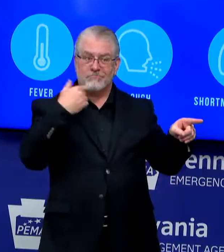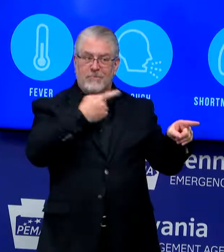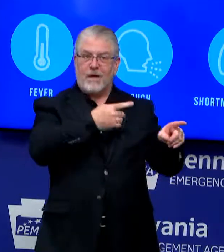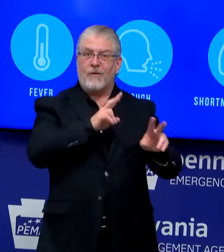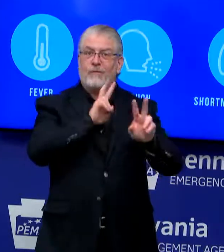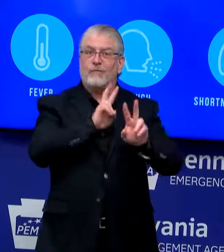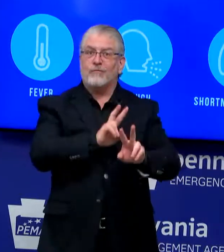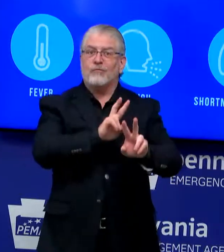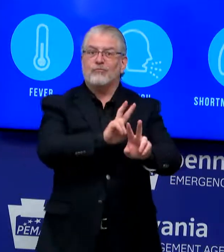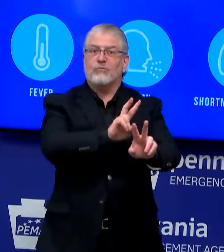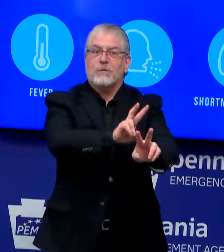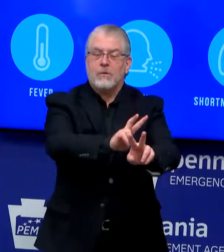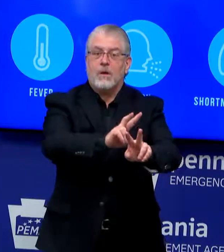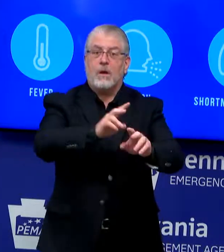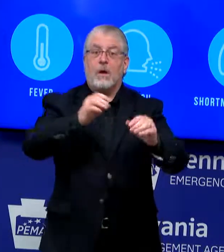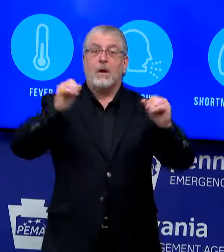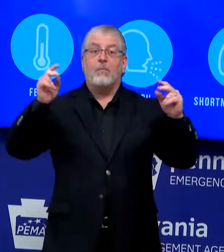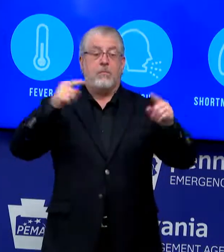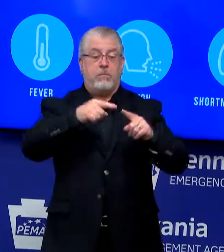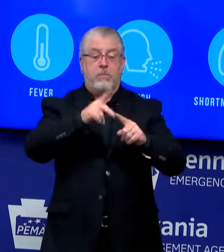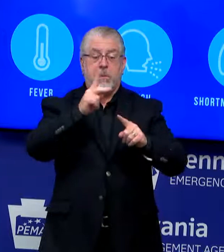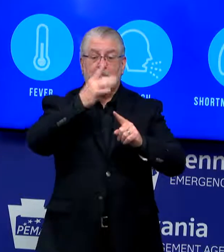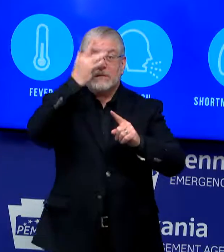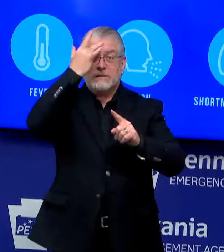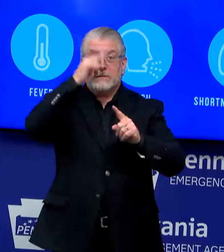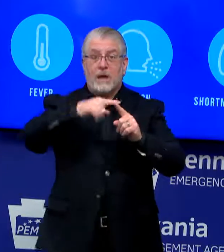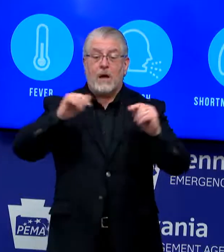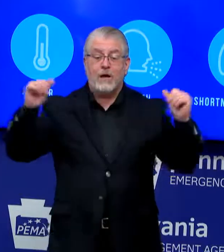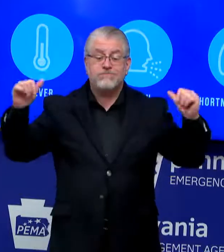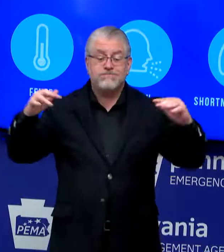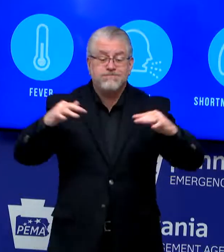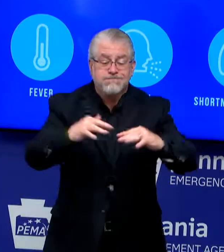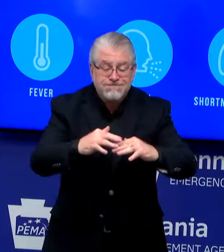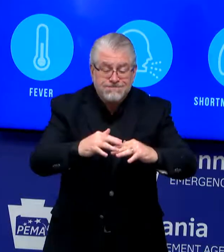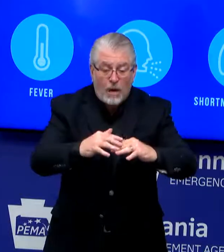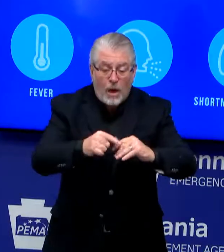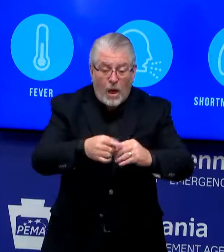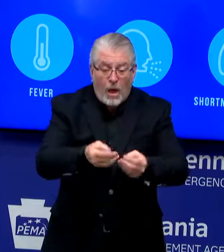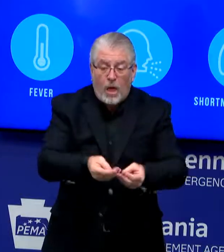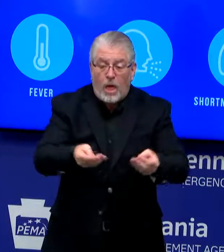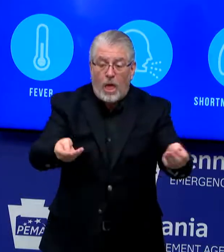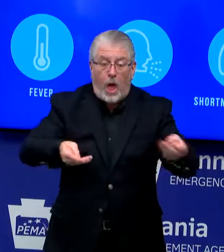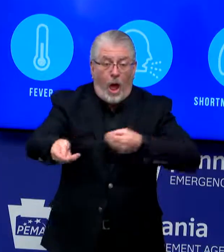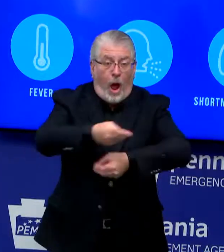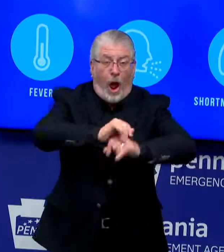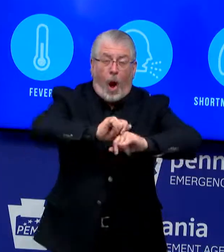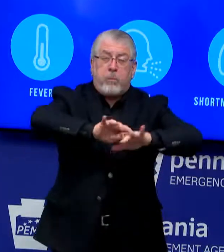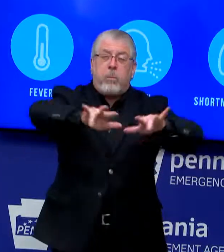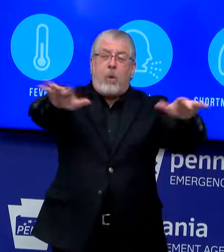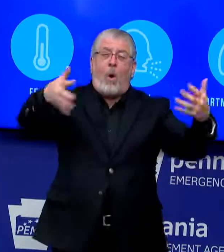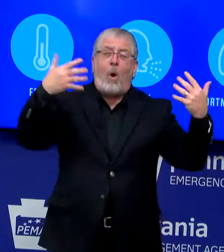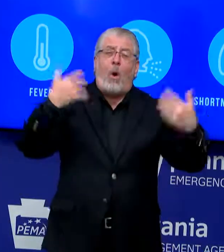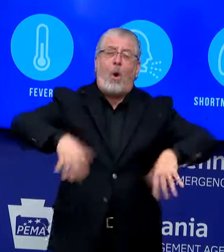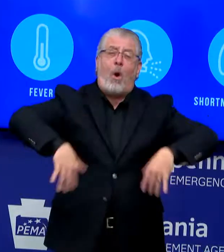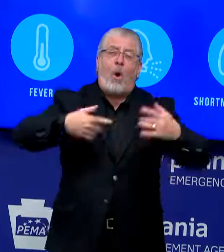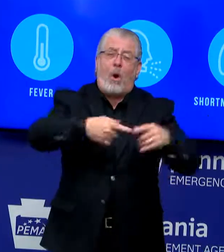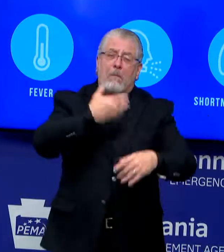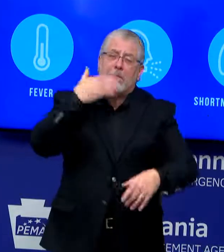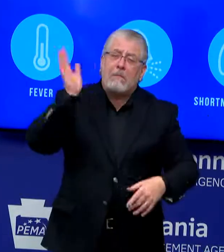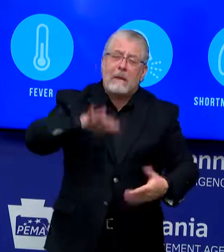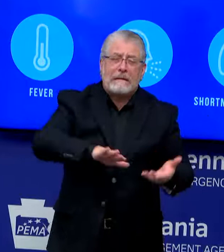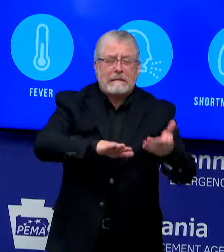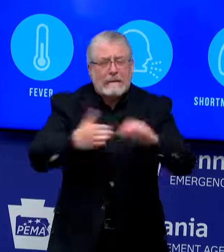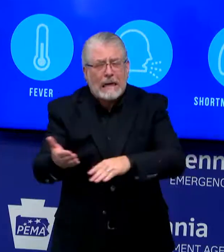of this deadly virus. As a person of faith, I understand how important it is to worship, and